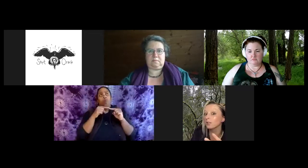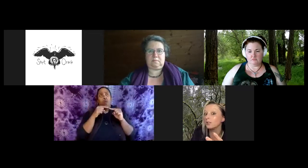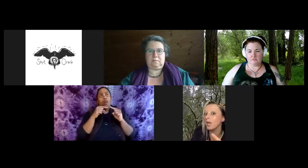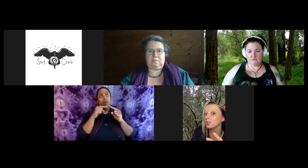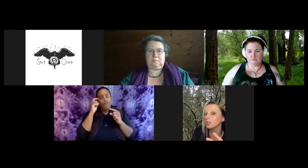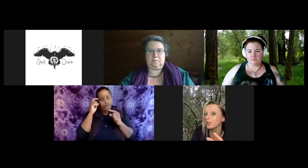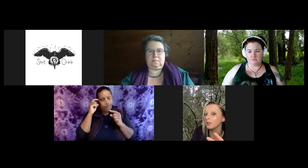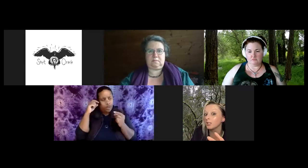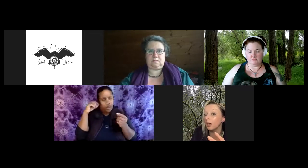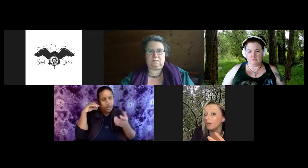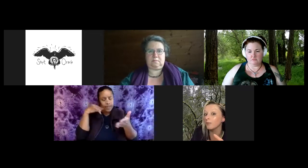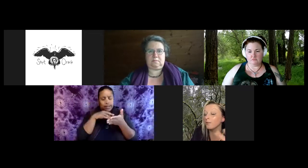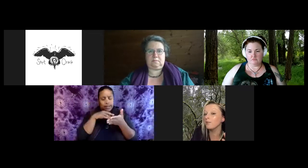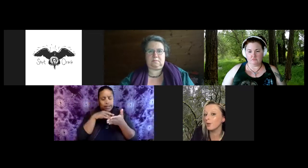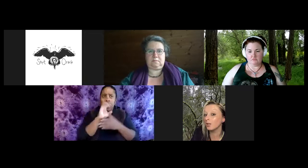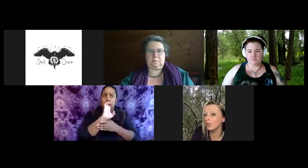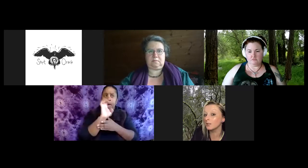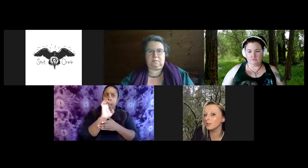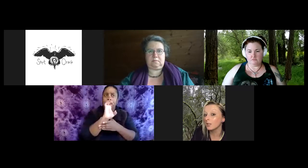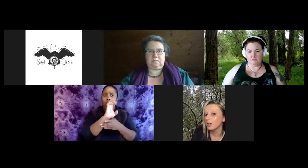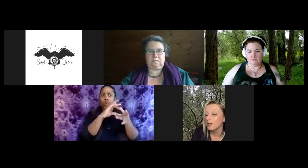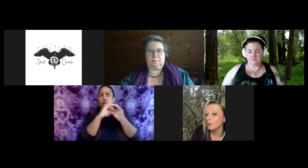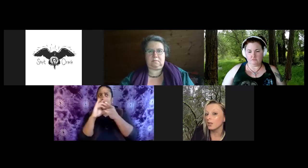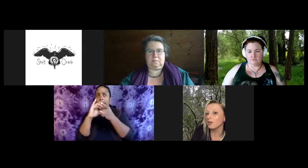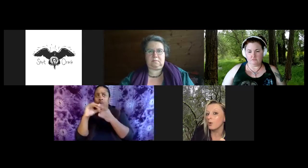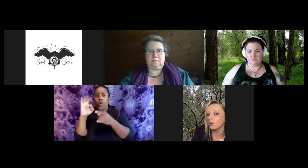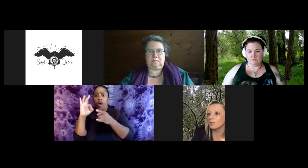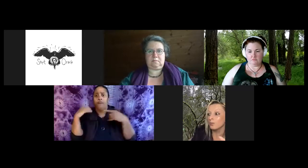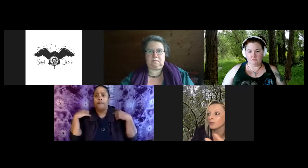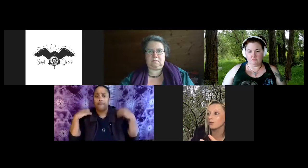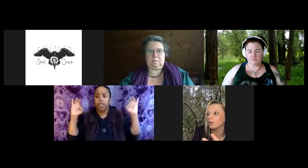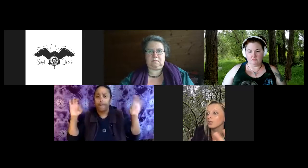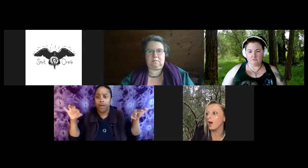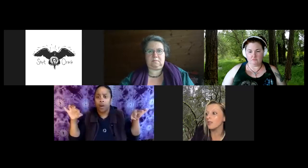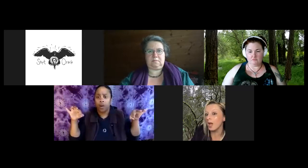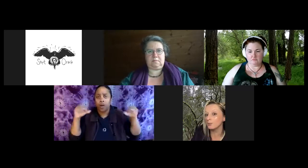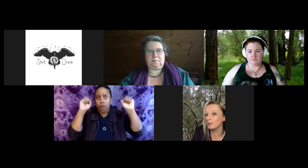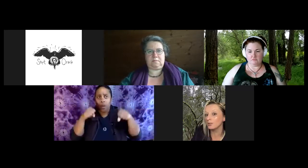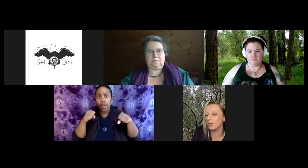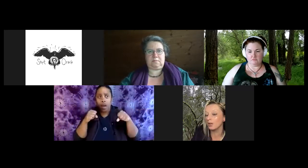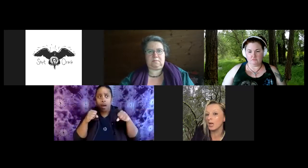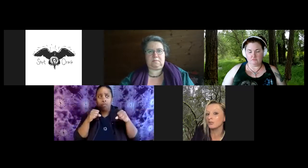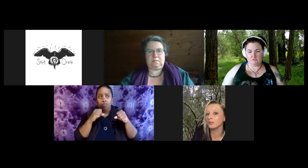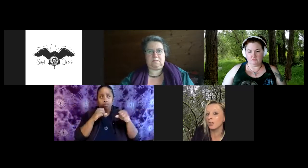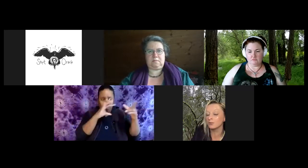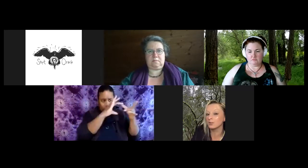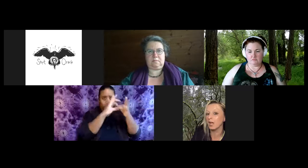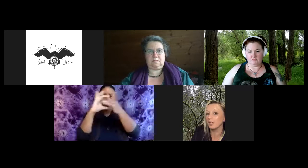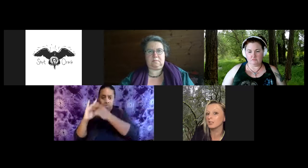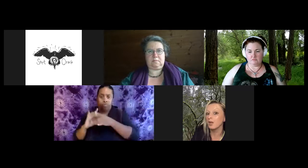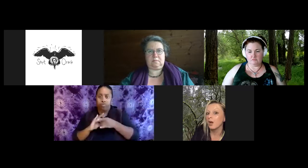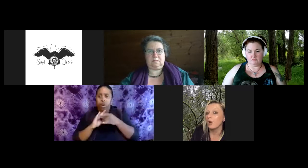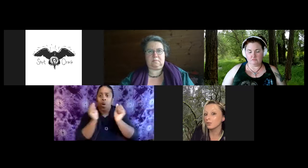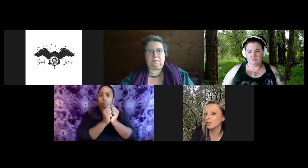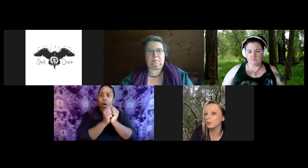elemental connections of the fairies, we can almost correspond them to certain astrological